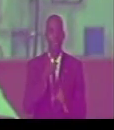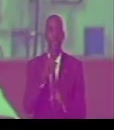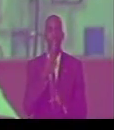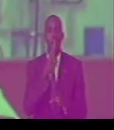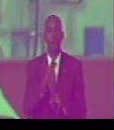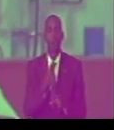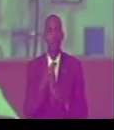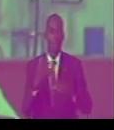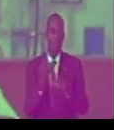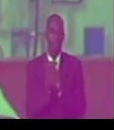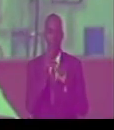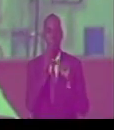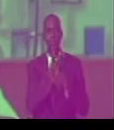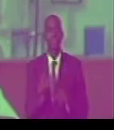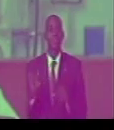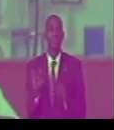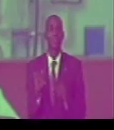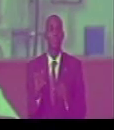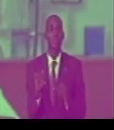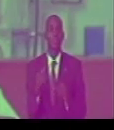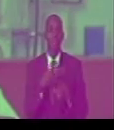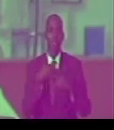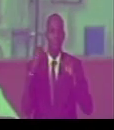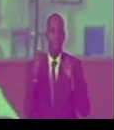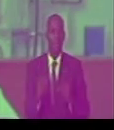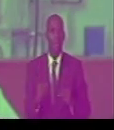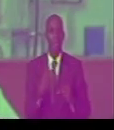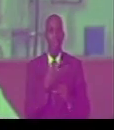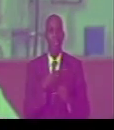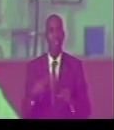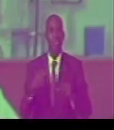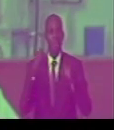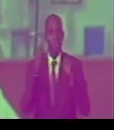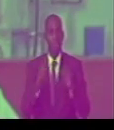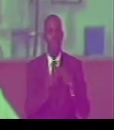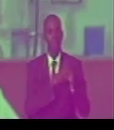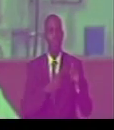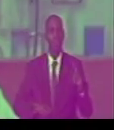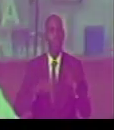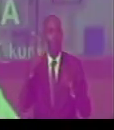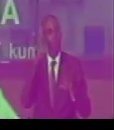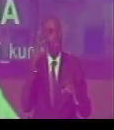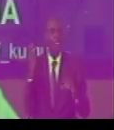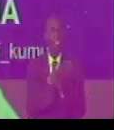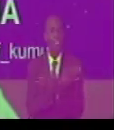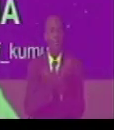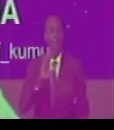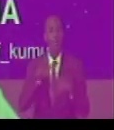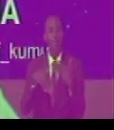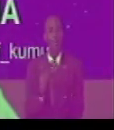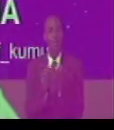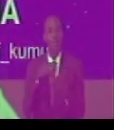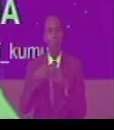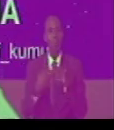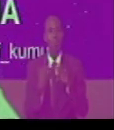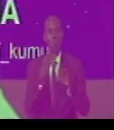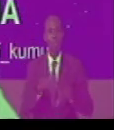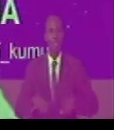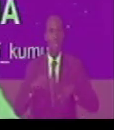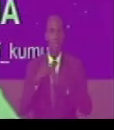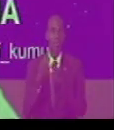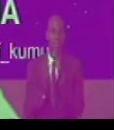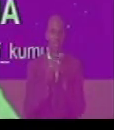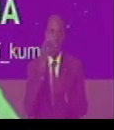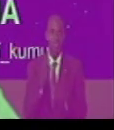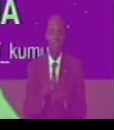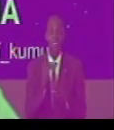you are connected. Log in and your blessing will flow. Log in and you get your anointing and power. And the anointing and power of the Lord will roll away